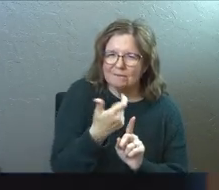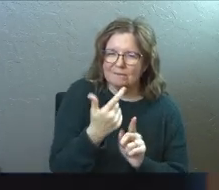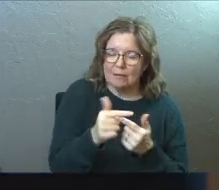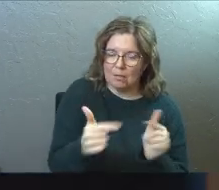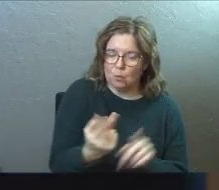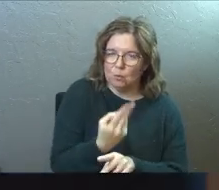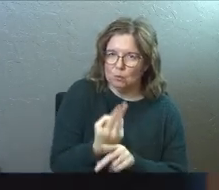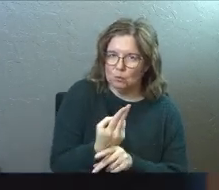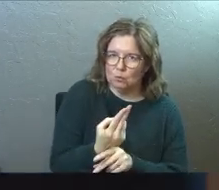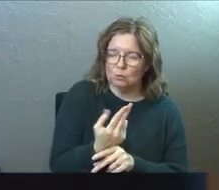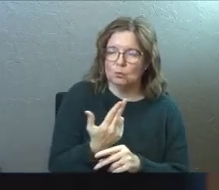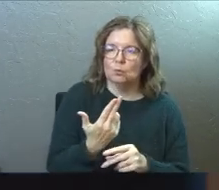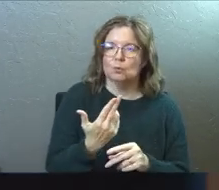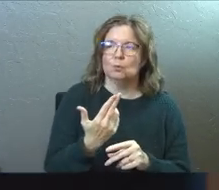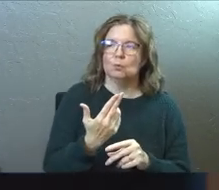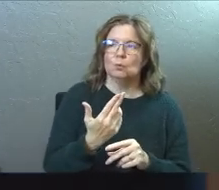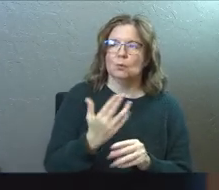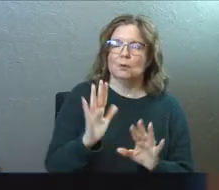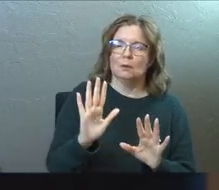that you use.